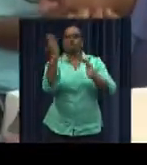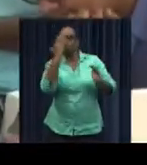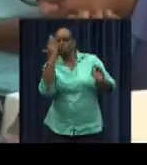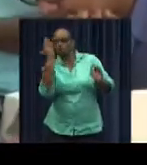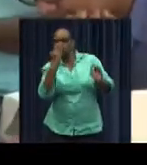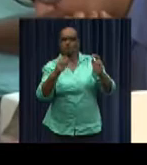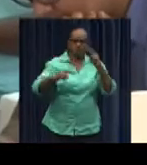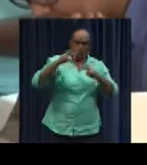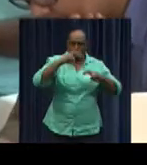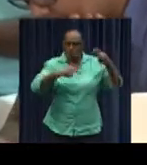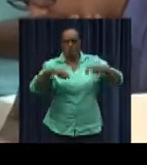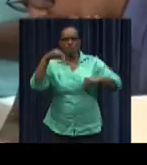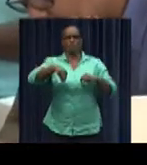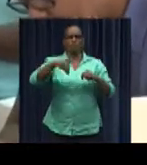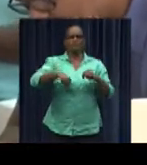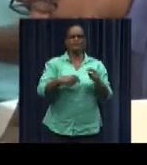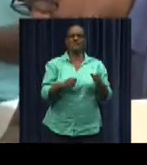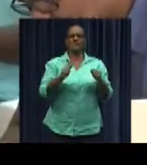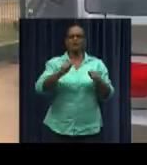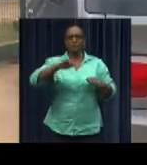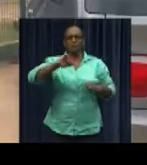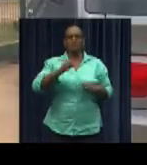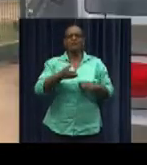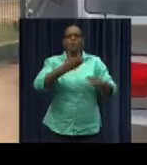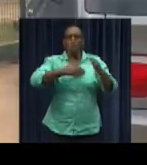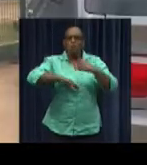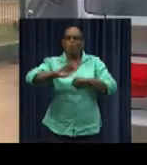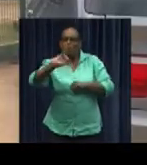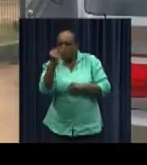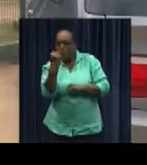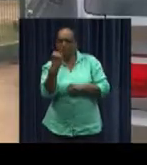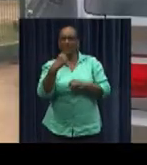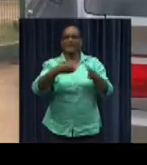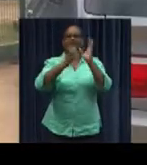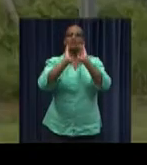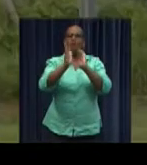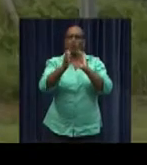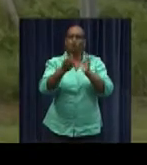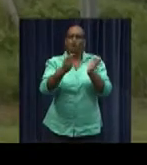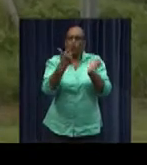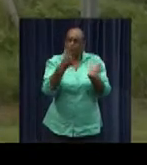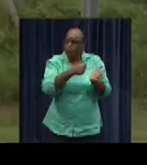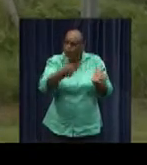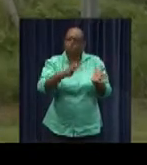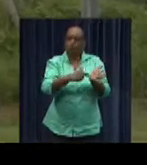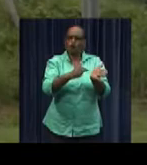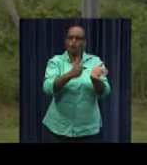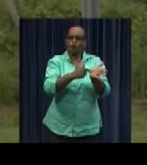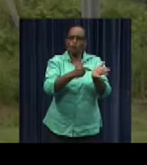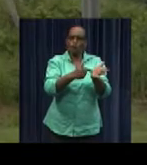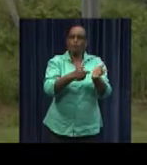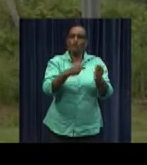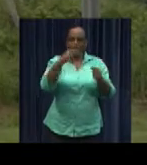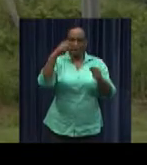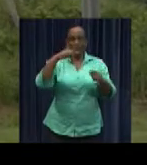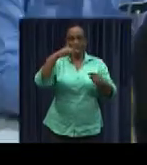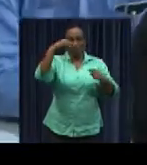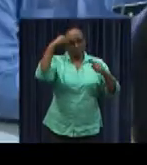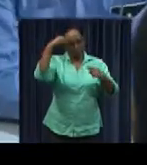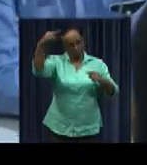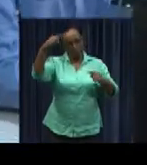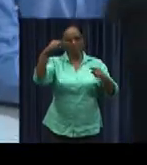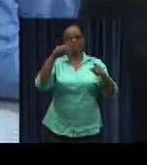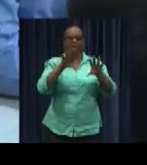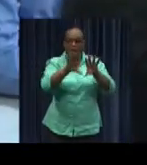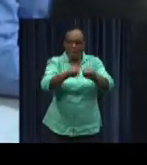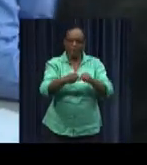Coroni. Studies that have been conducted over the years to employ the potential of Coroni are also